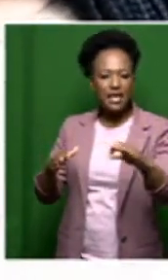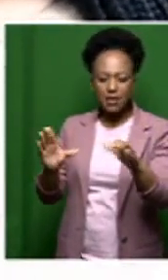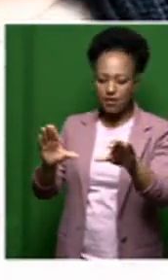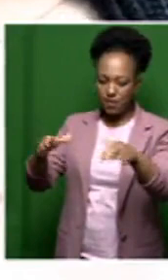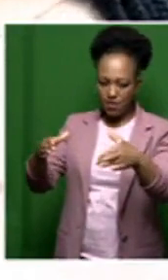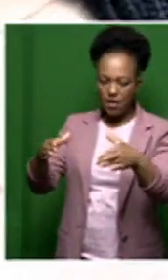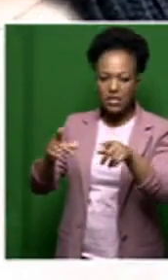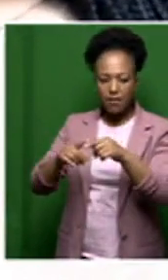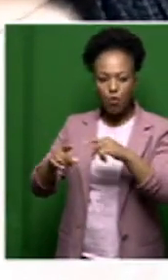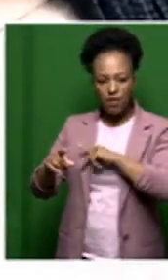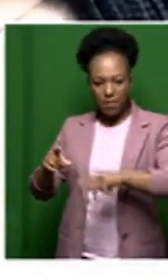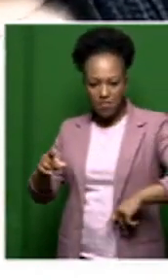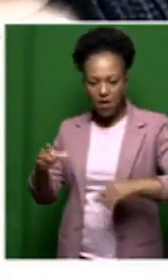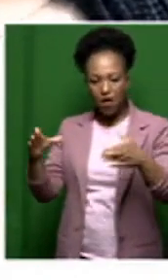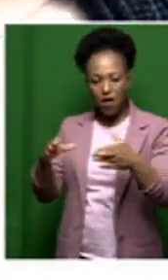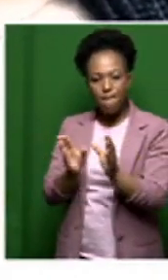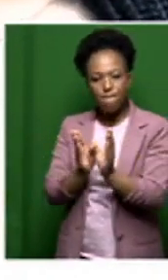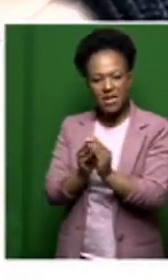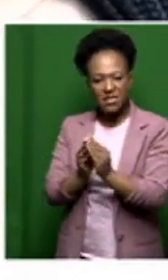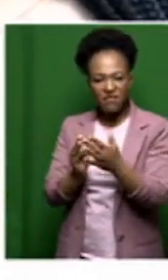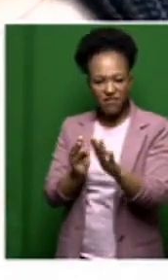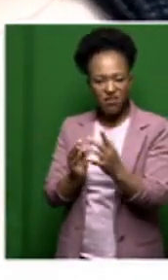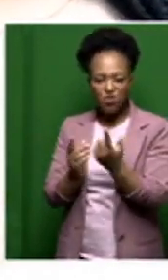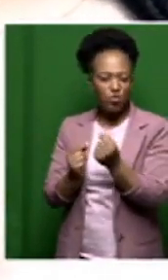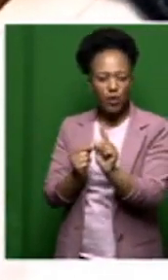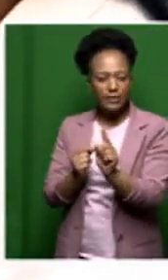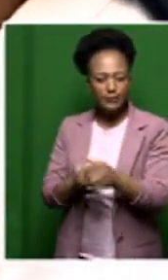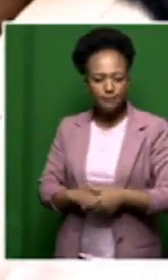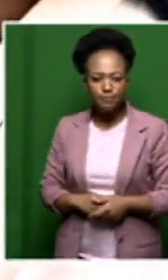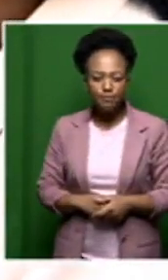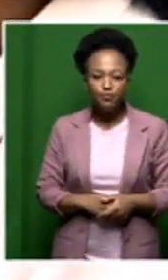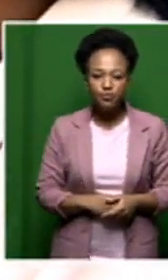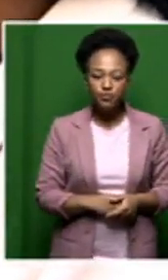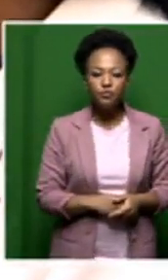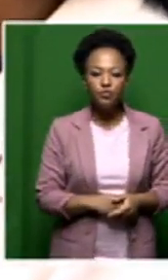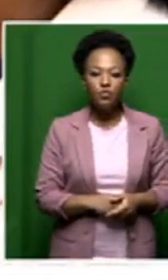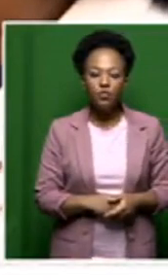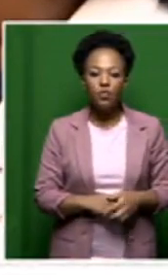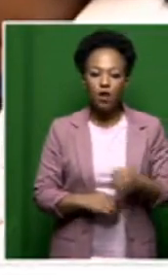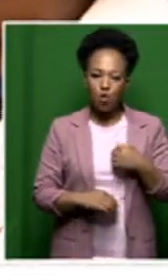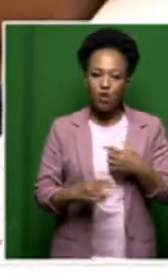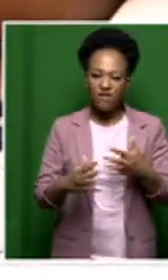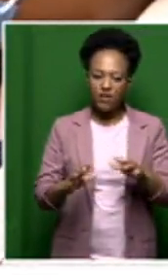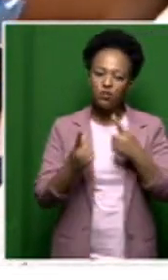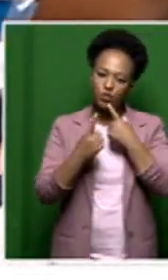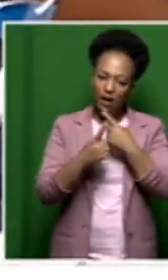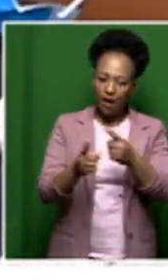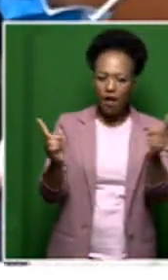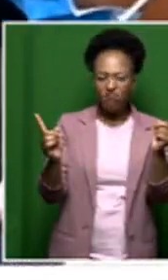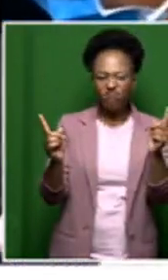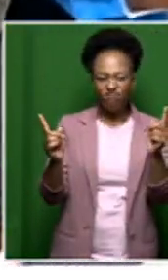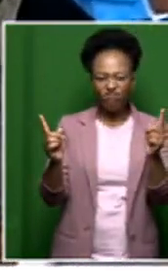meeting last night. What is going to be the first steps for the government in terms of the response? The first thing, we have declared a state of